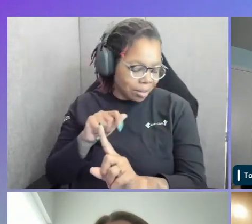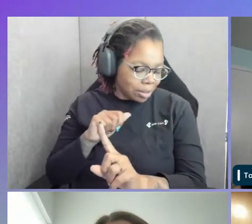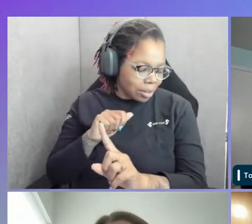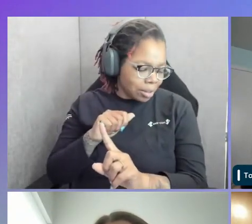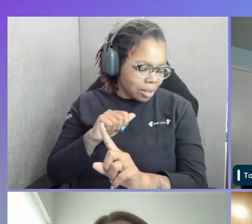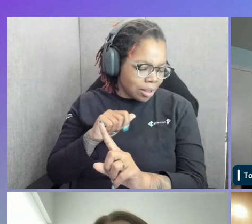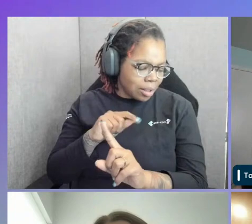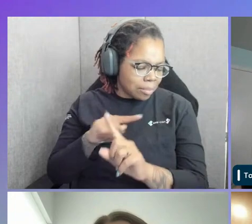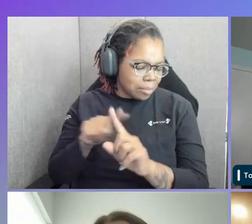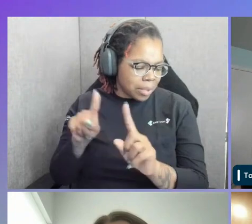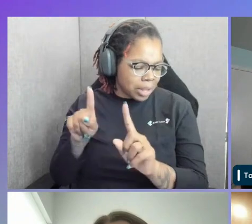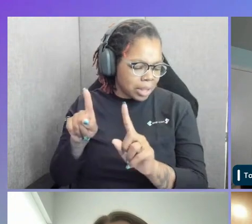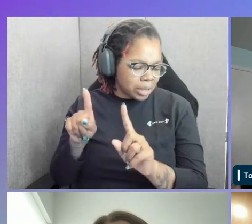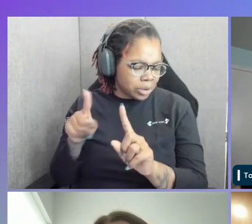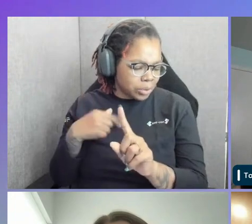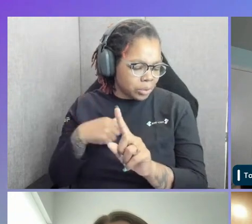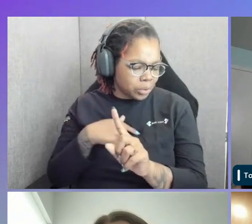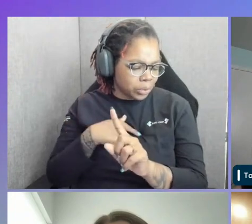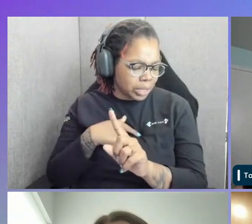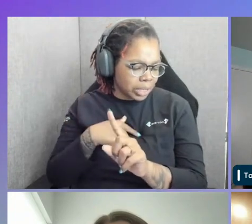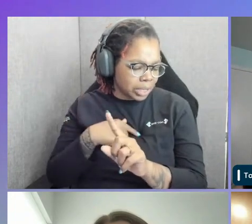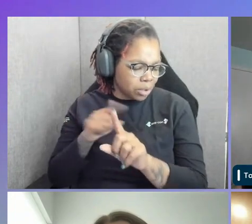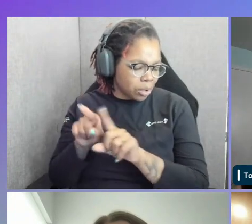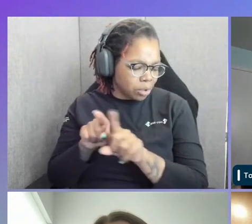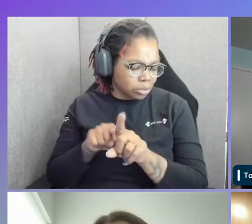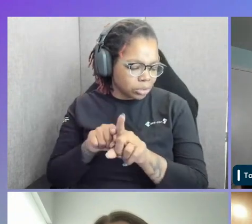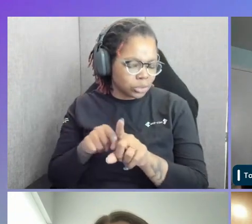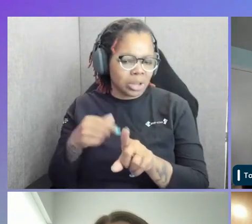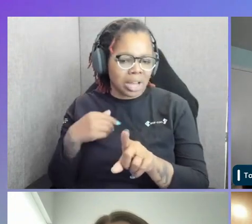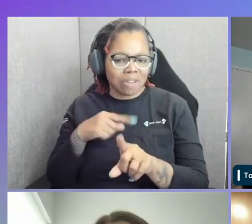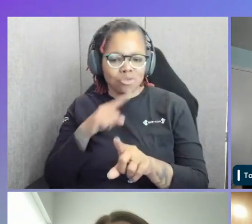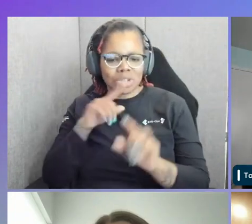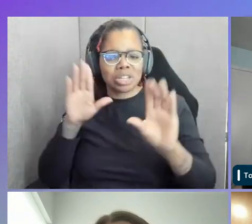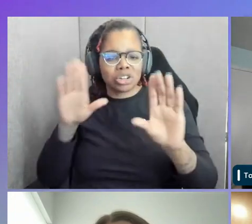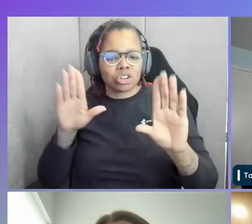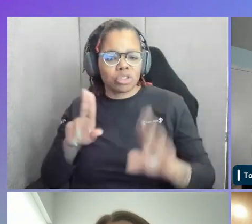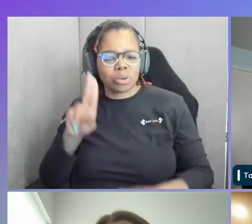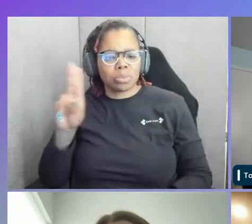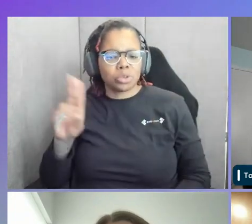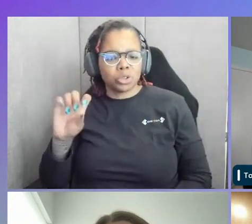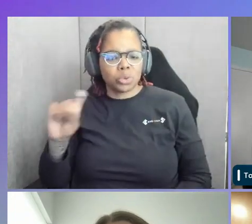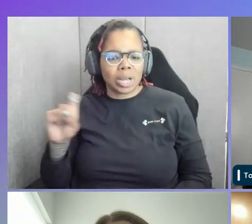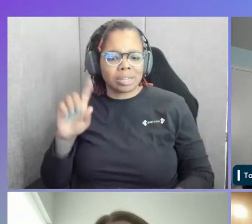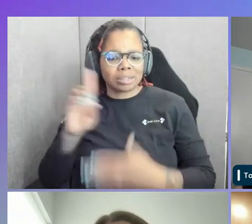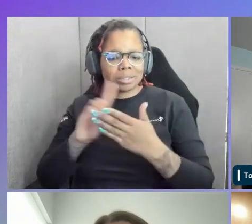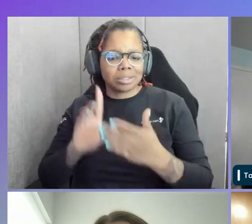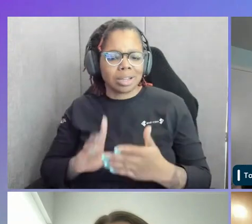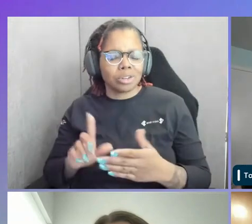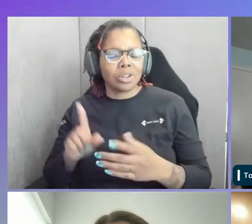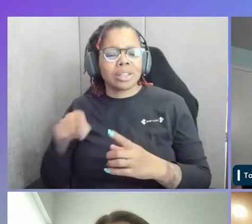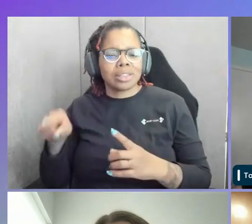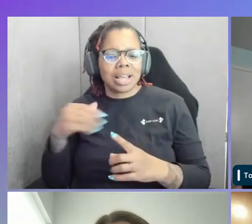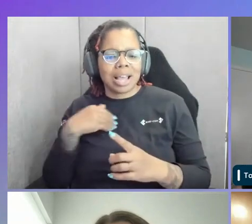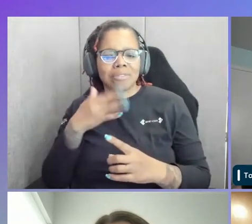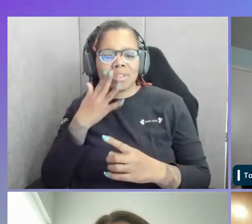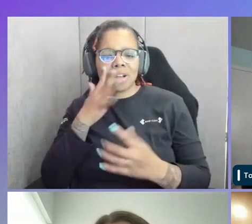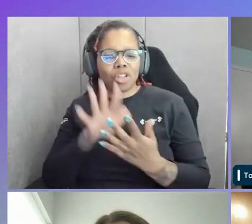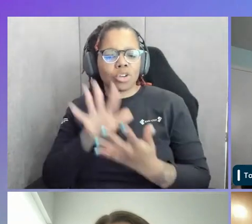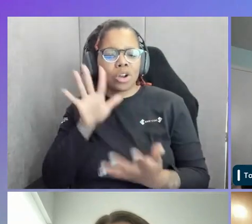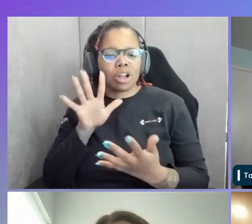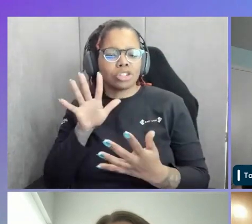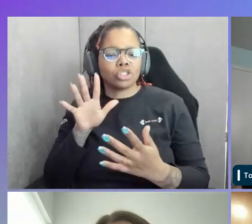But we also have really incredible UX designers who have color contrast,